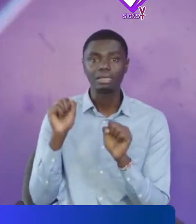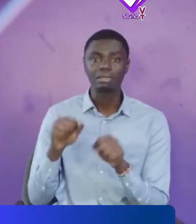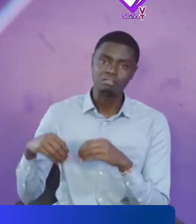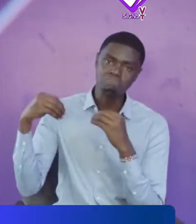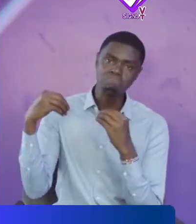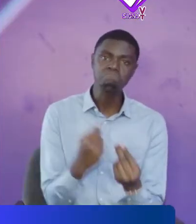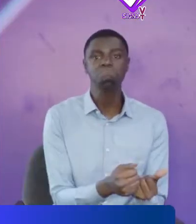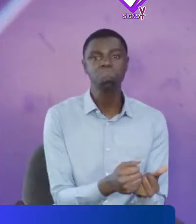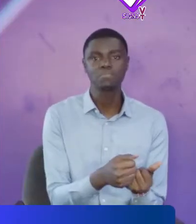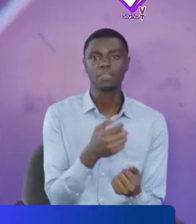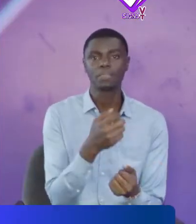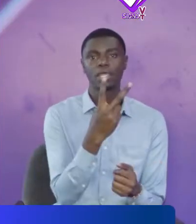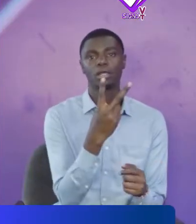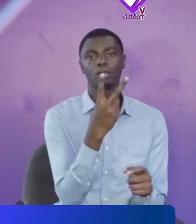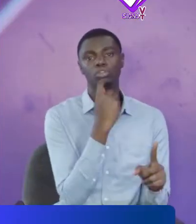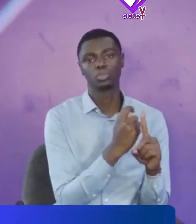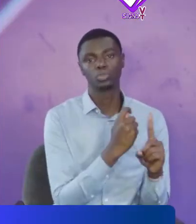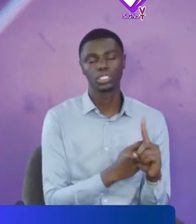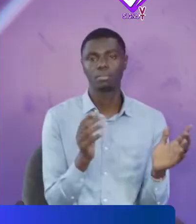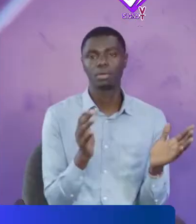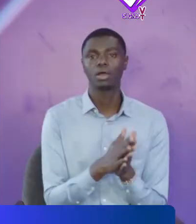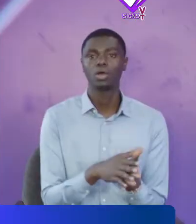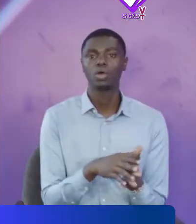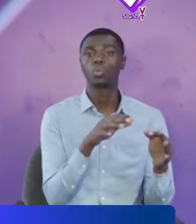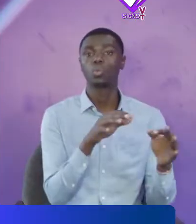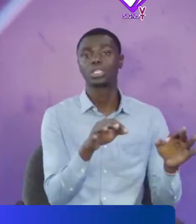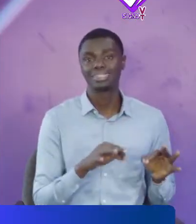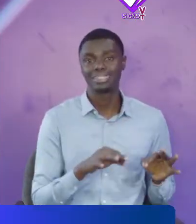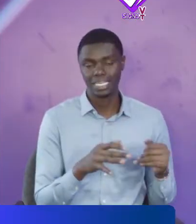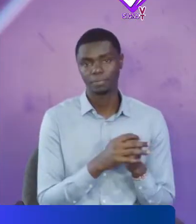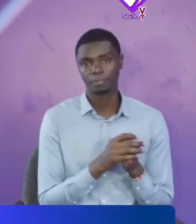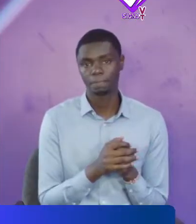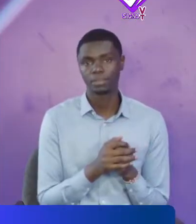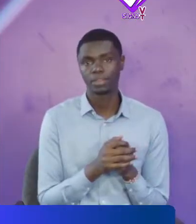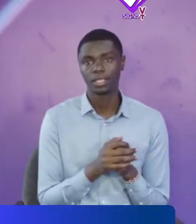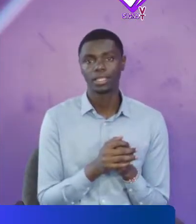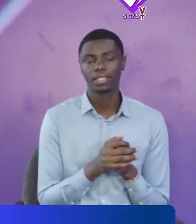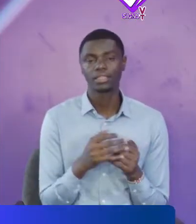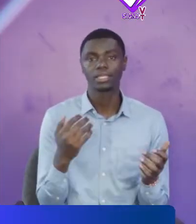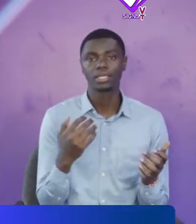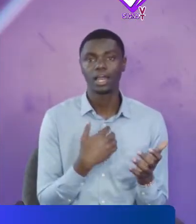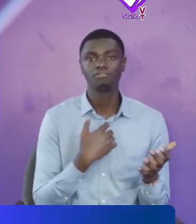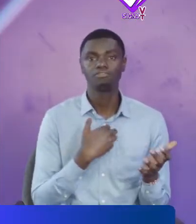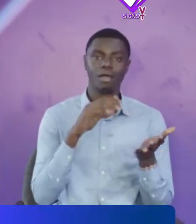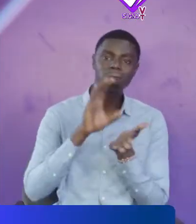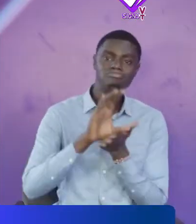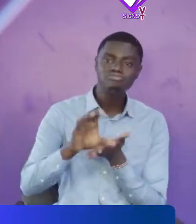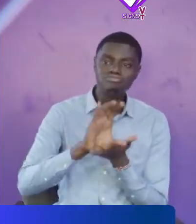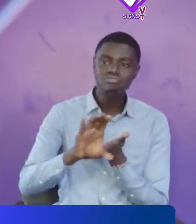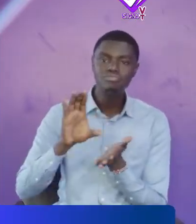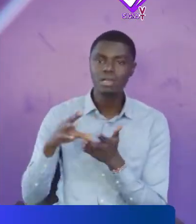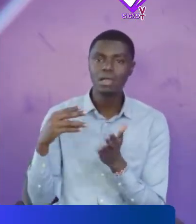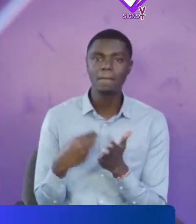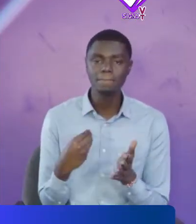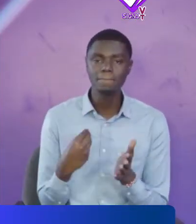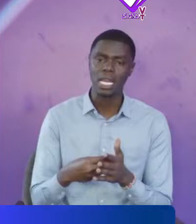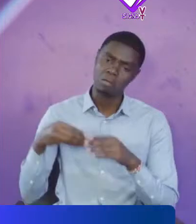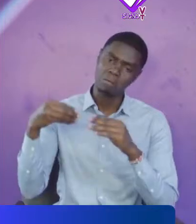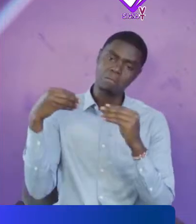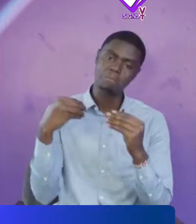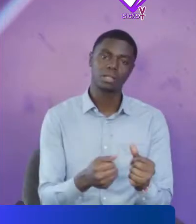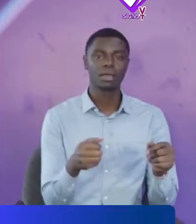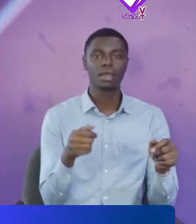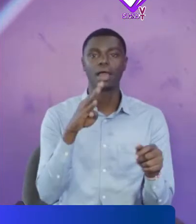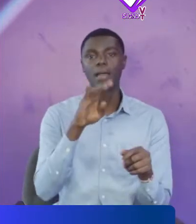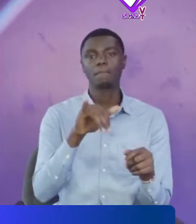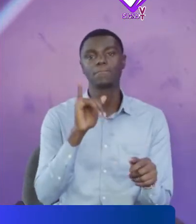beat two term with the treasury. They have carried the whole central bank to these constituencies, and they're going to be beaten by that central